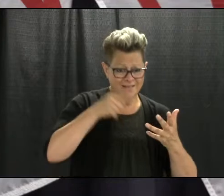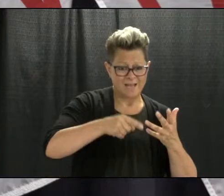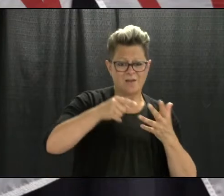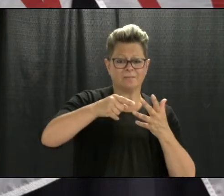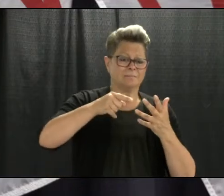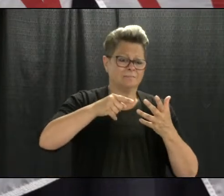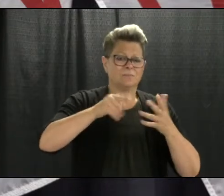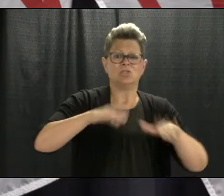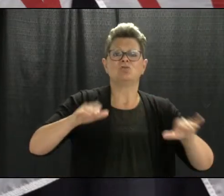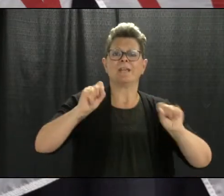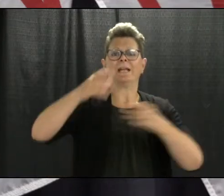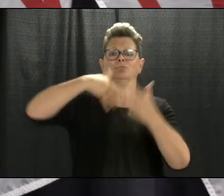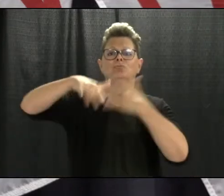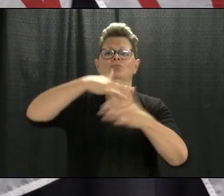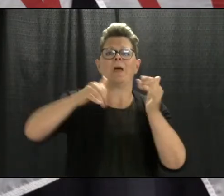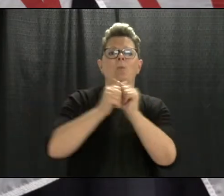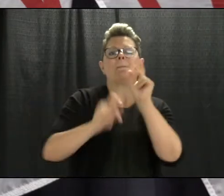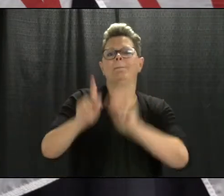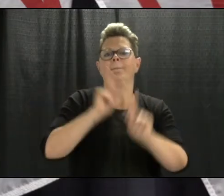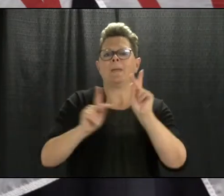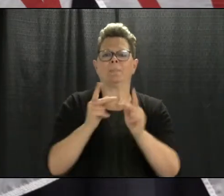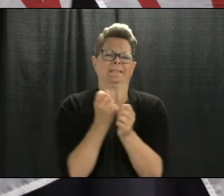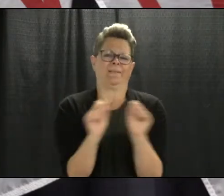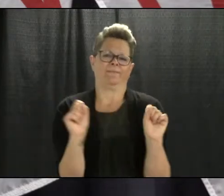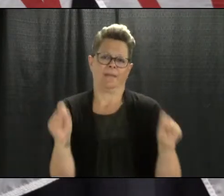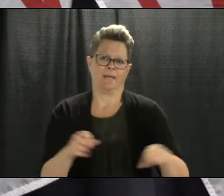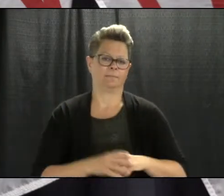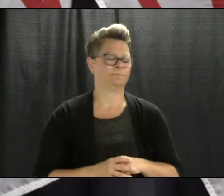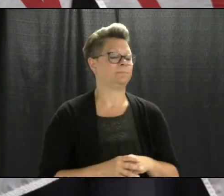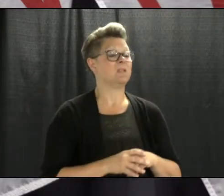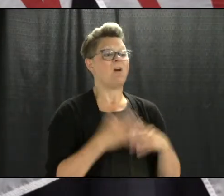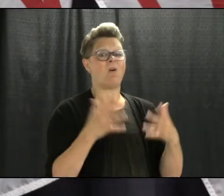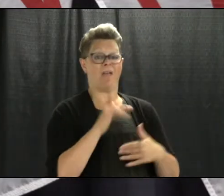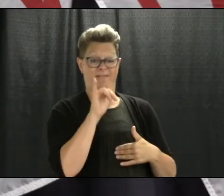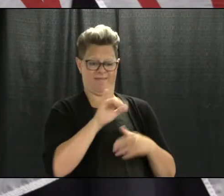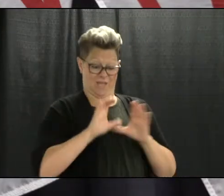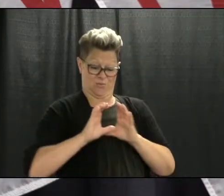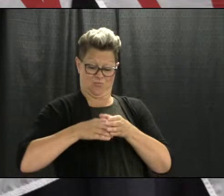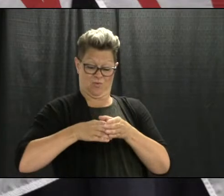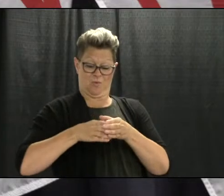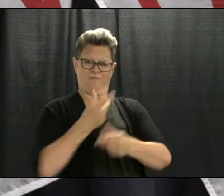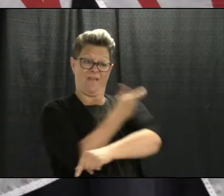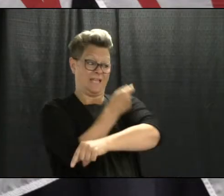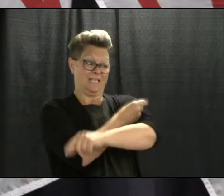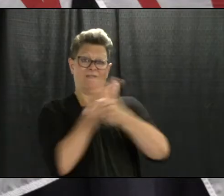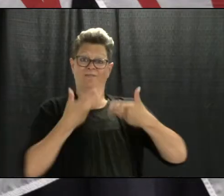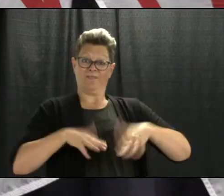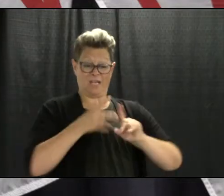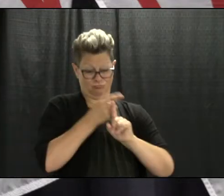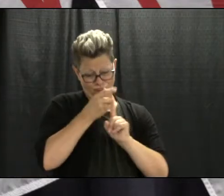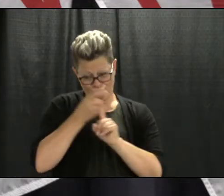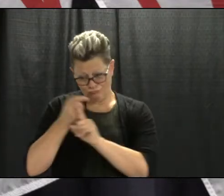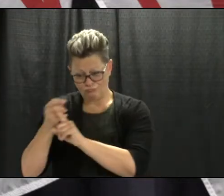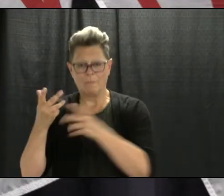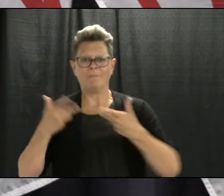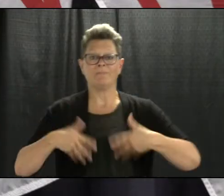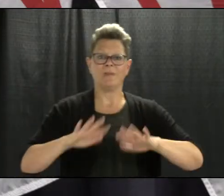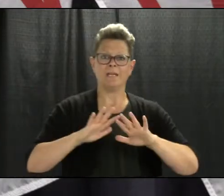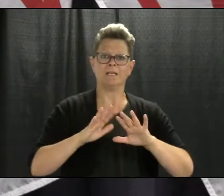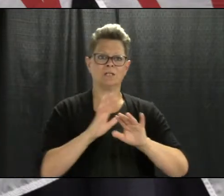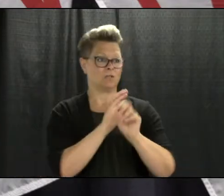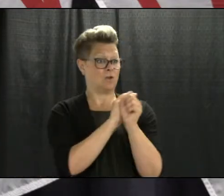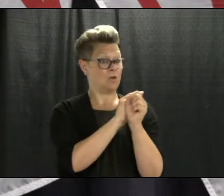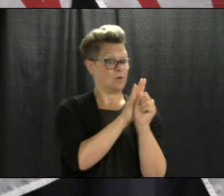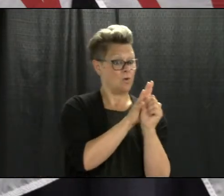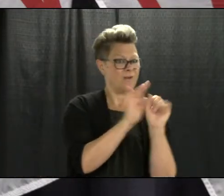life. So going forward, like once this cohort is vaccinated, how will the COVID vaccine fit in with all